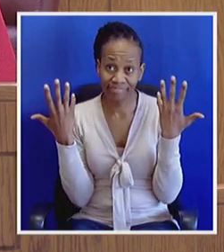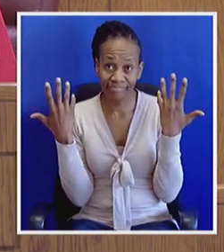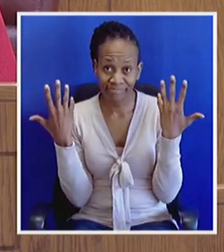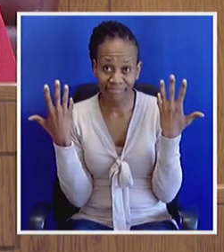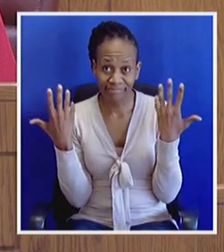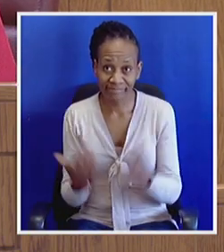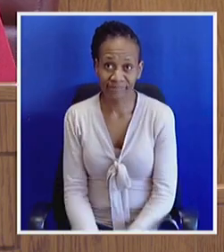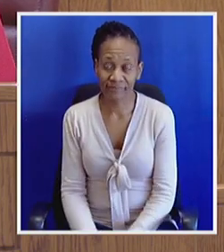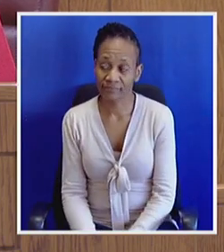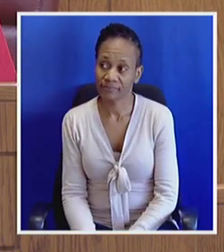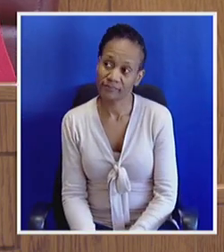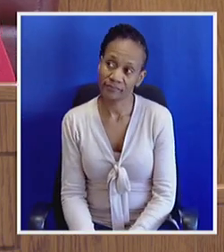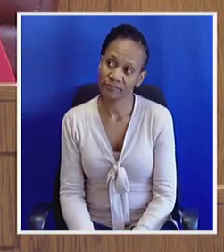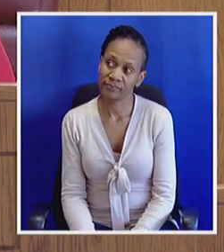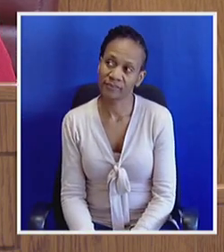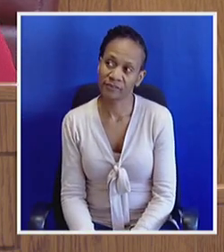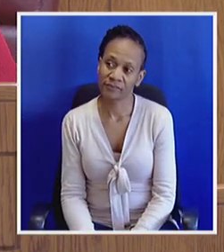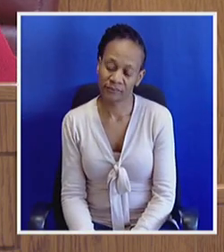I would like to take this opportunity